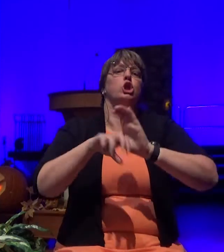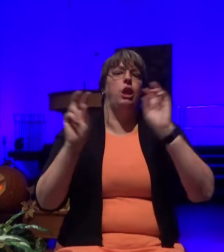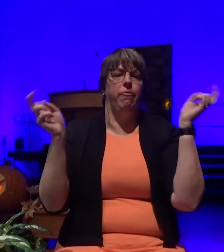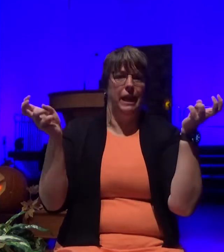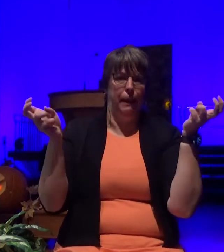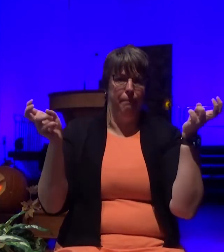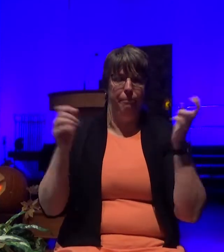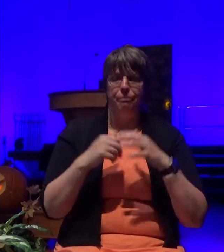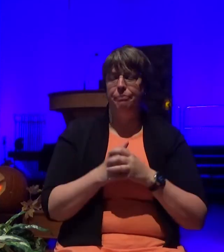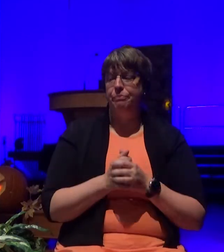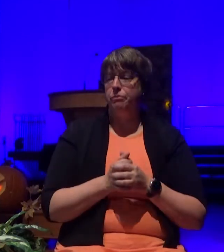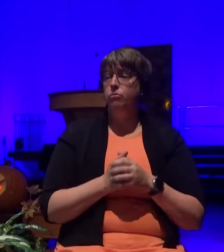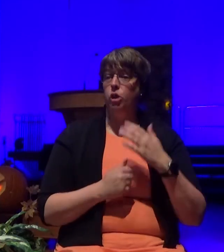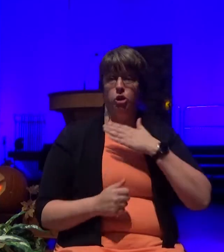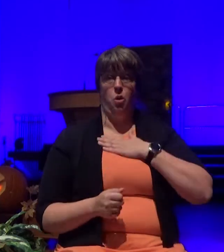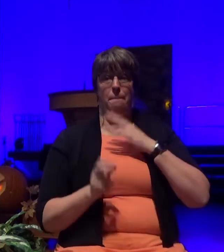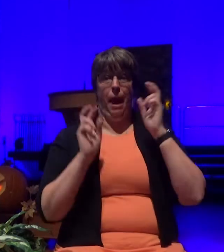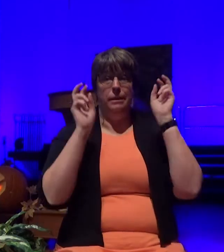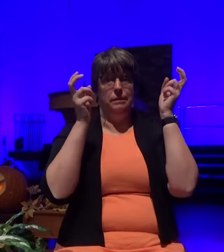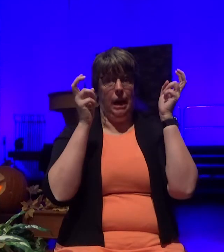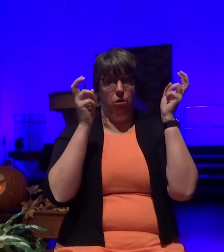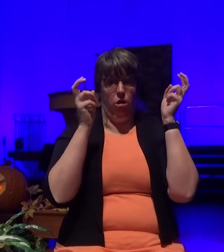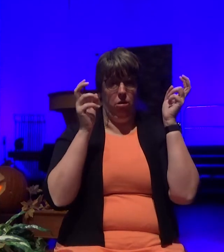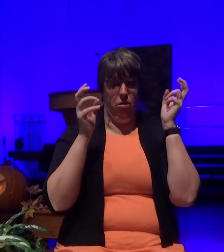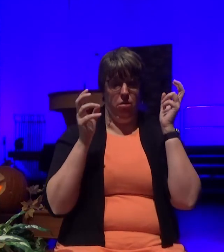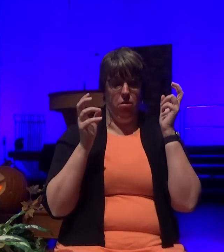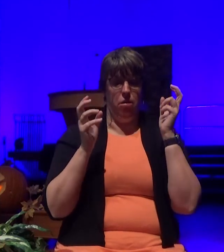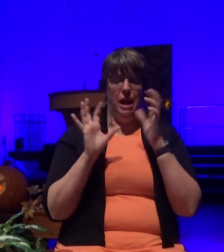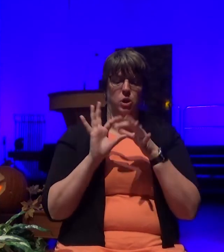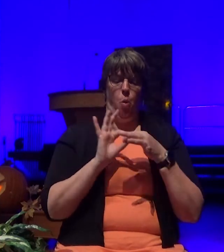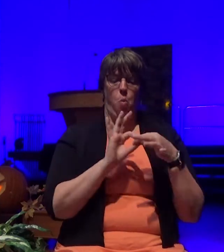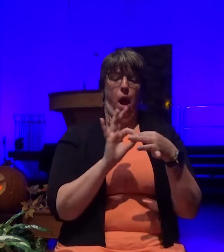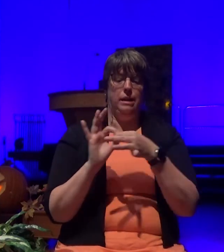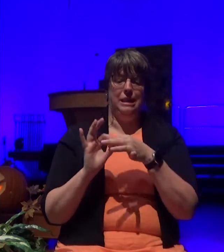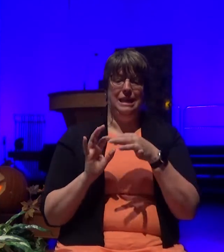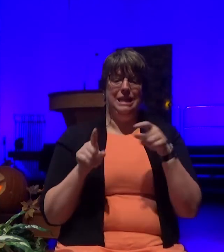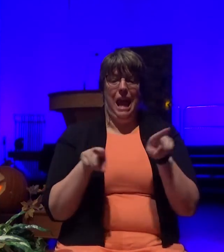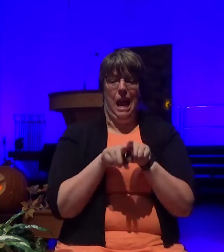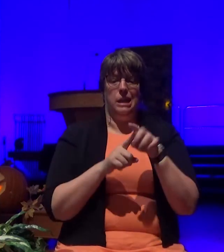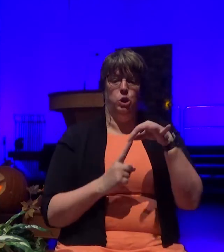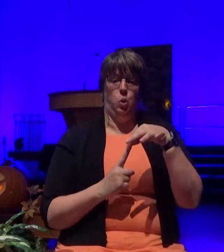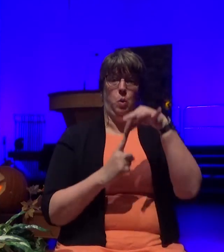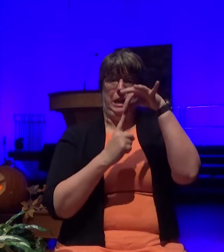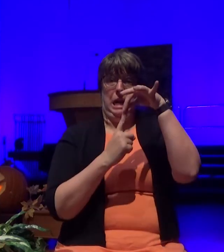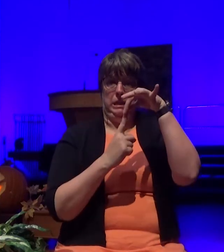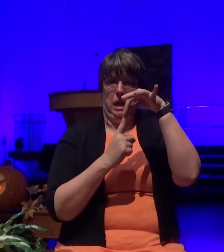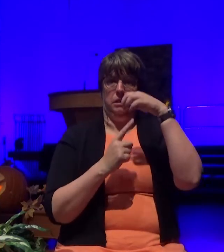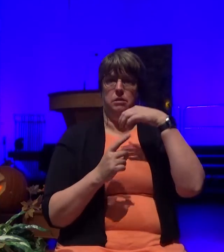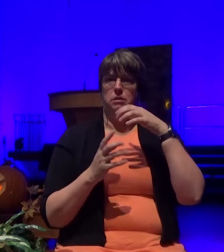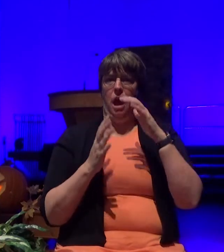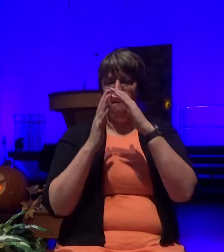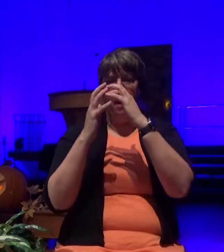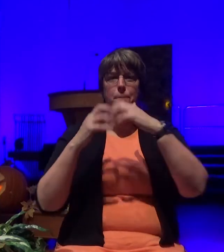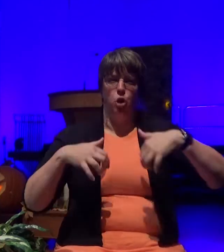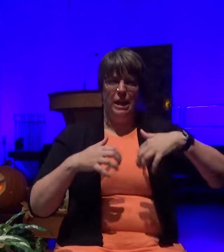as Uniqueness, I'm breaking it down. Firstly, I want to talk about oneness. As a minister, as a